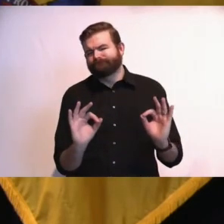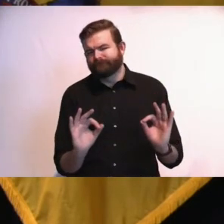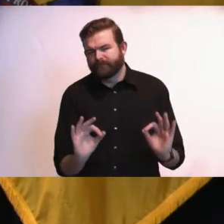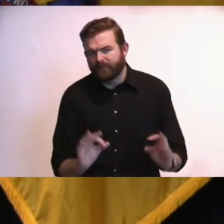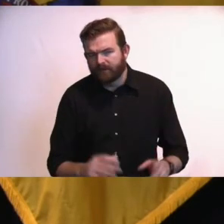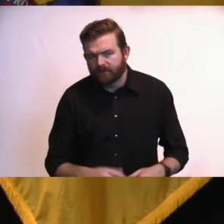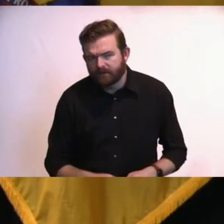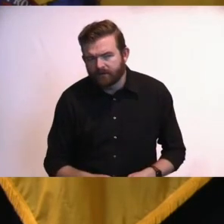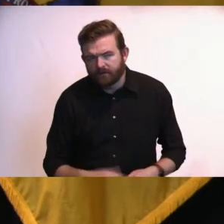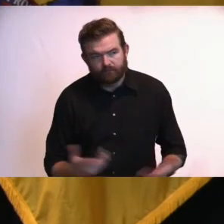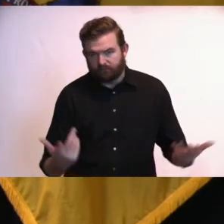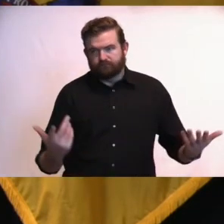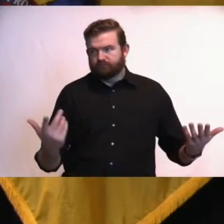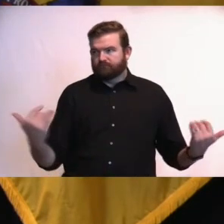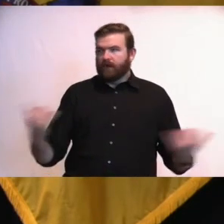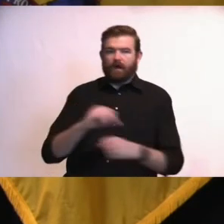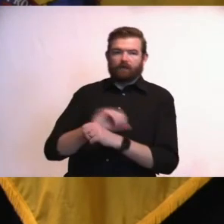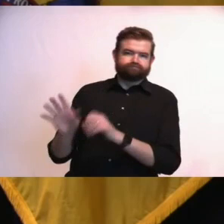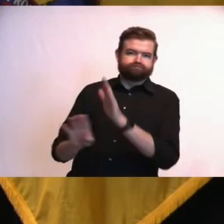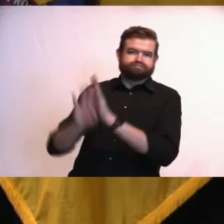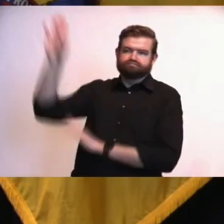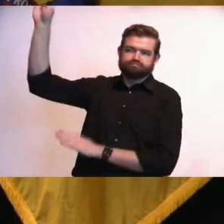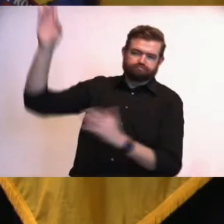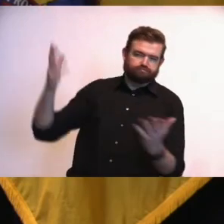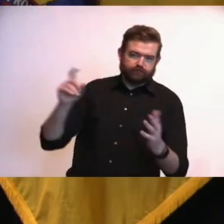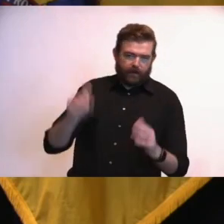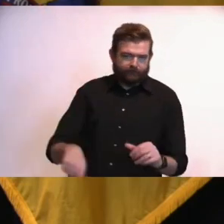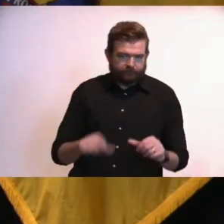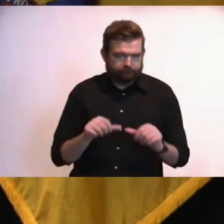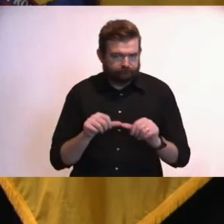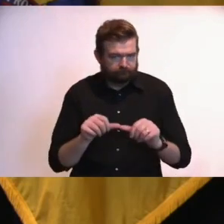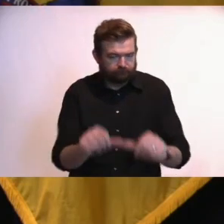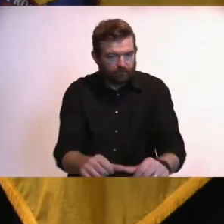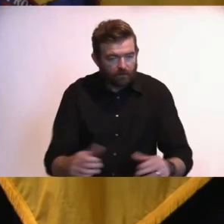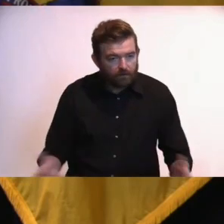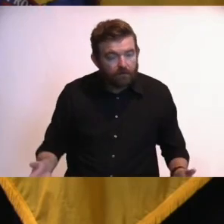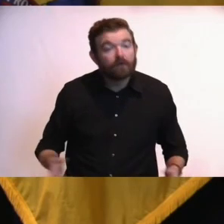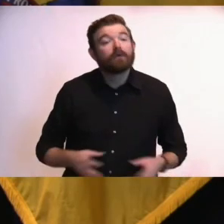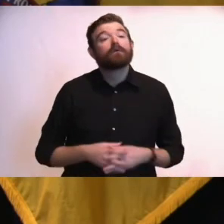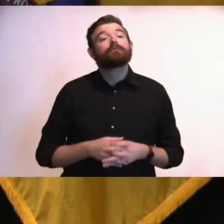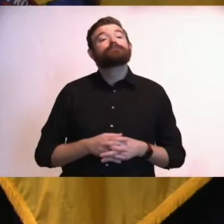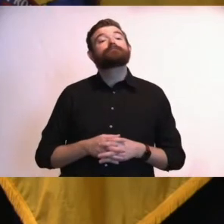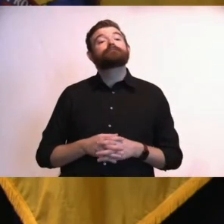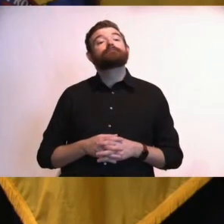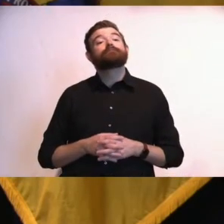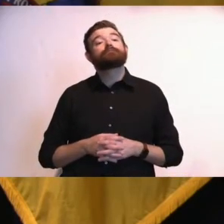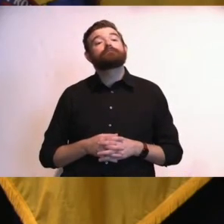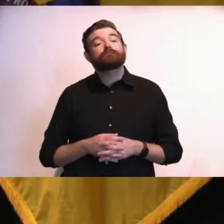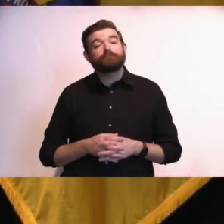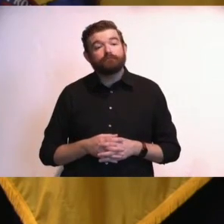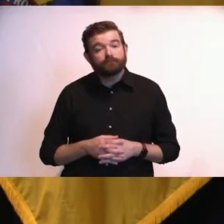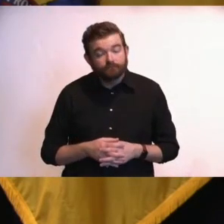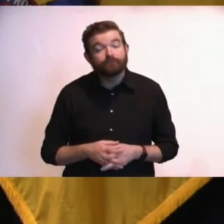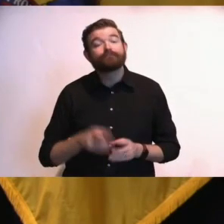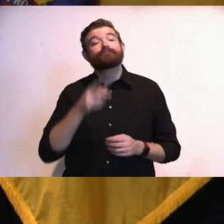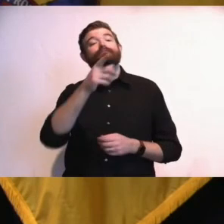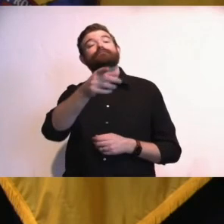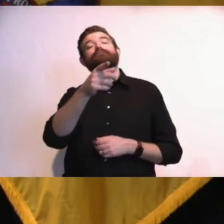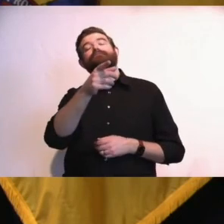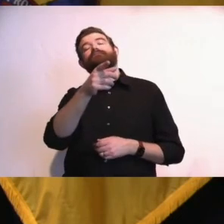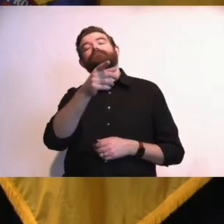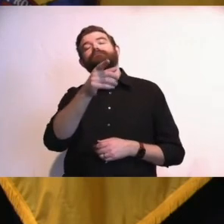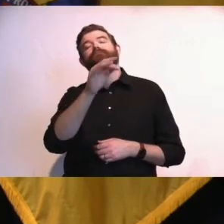with. I would just say on the last reproductive freedom, again, we don't spend a lot of time